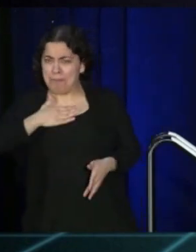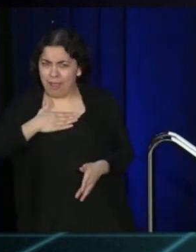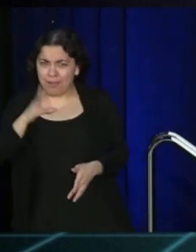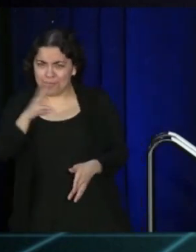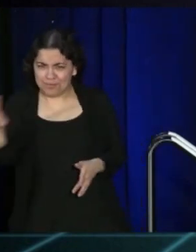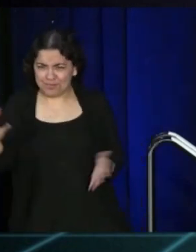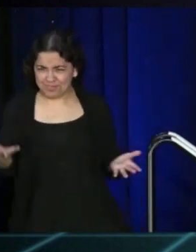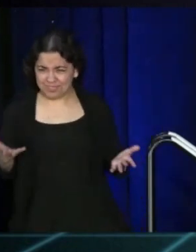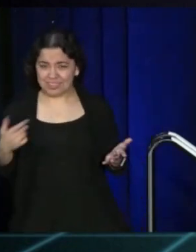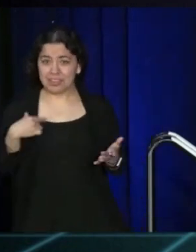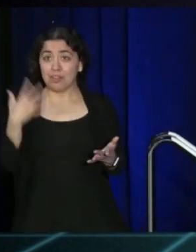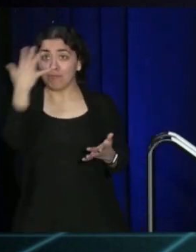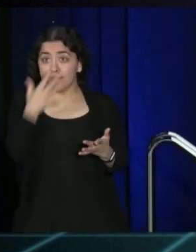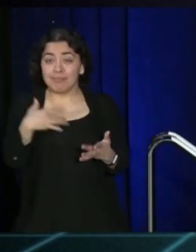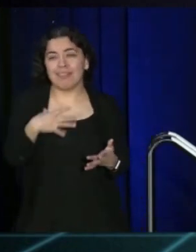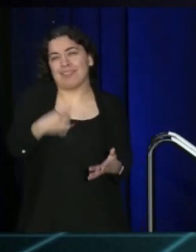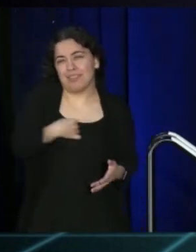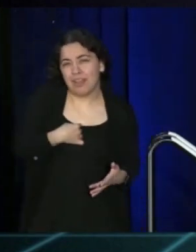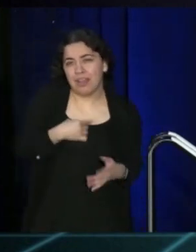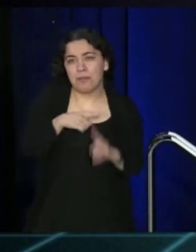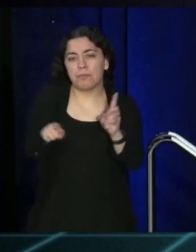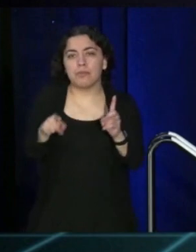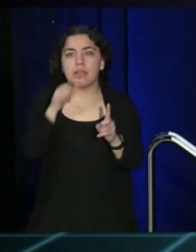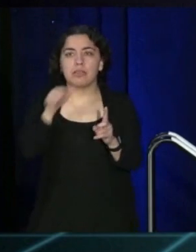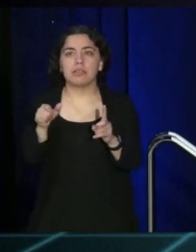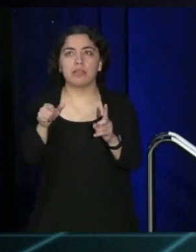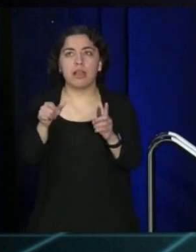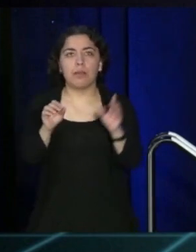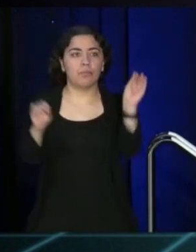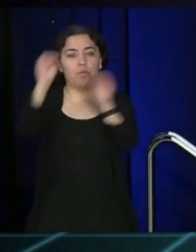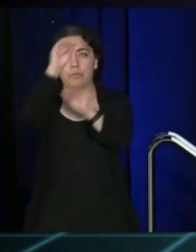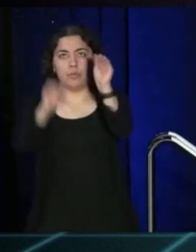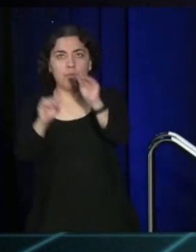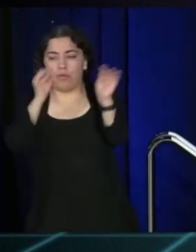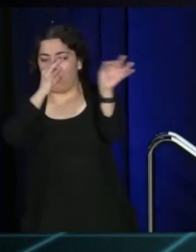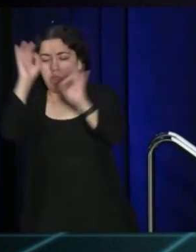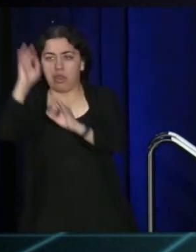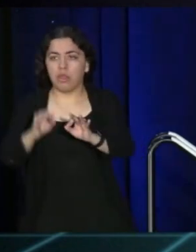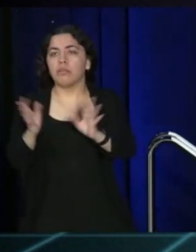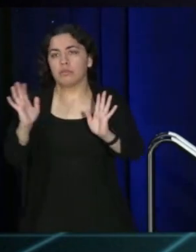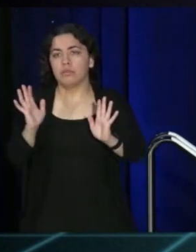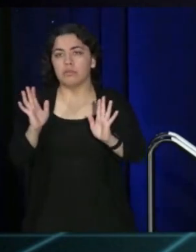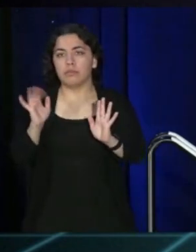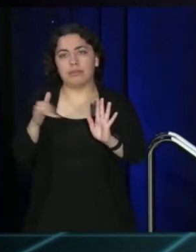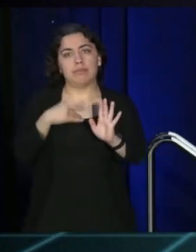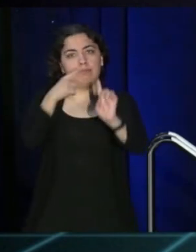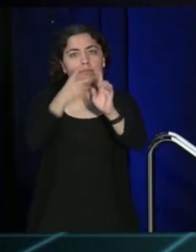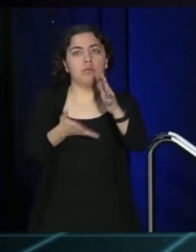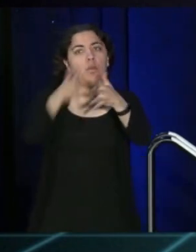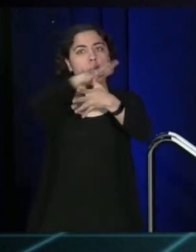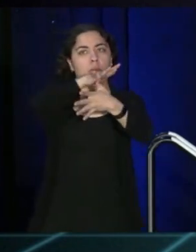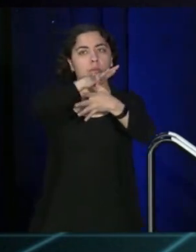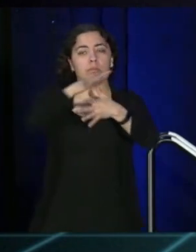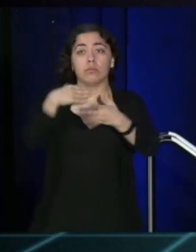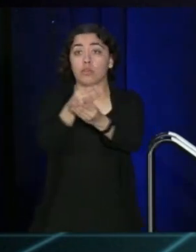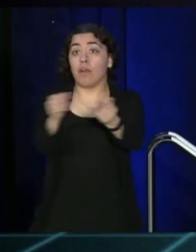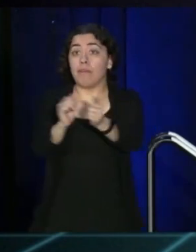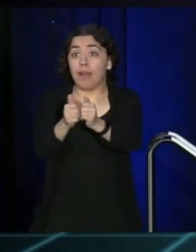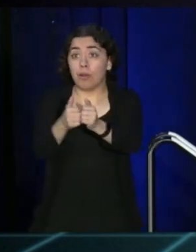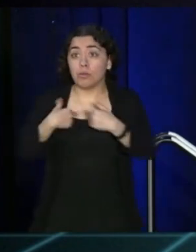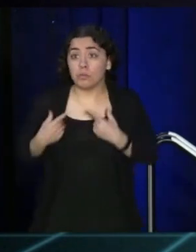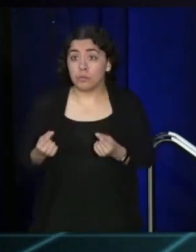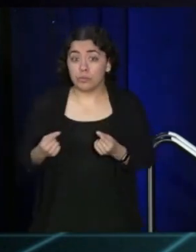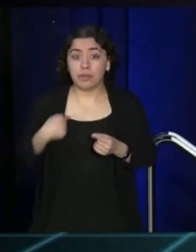way that it looks, but it's at least not bumping content around all over the place. And that was the goal. And here's how I solved it. I did